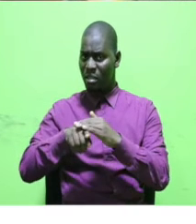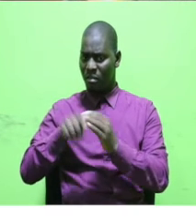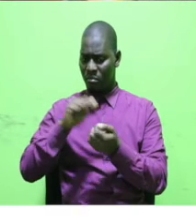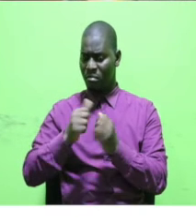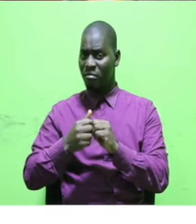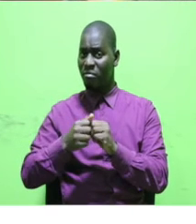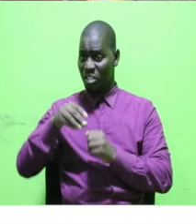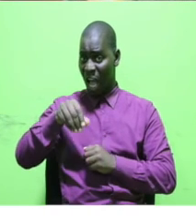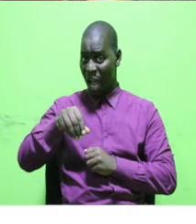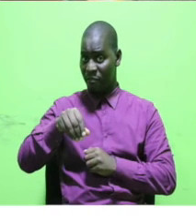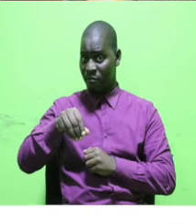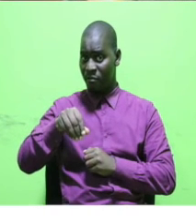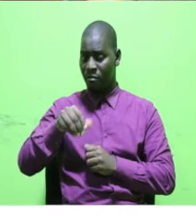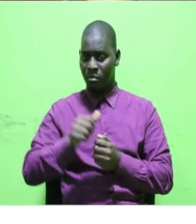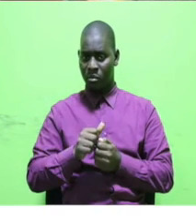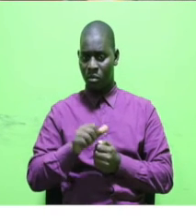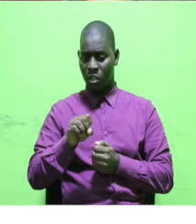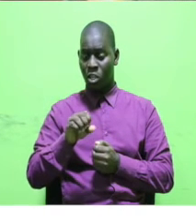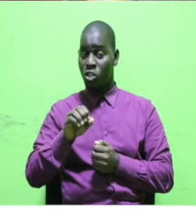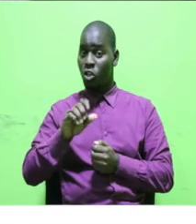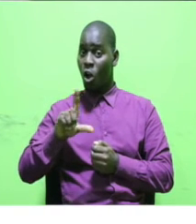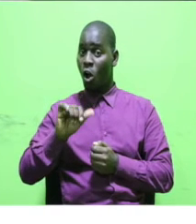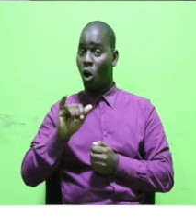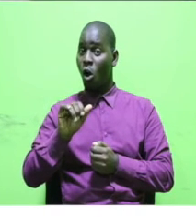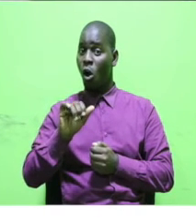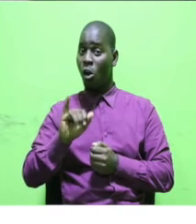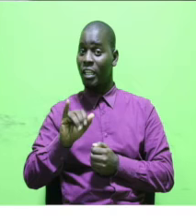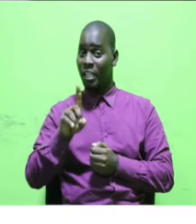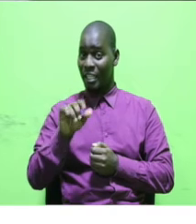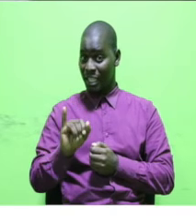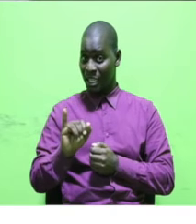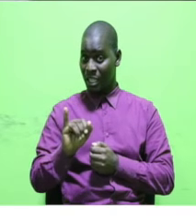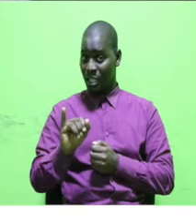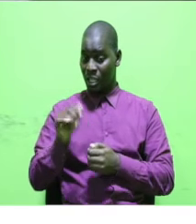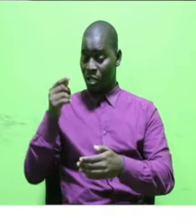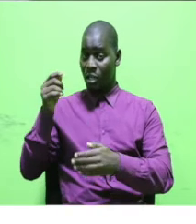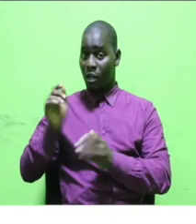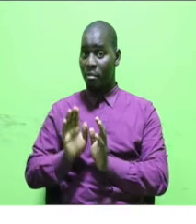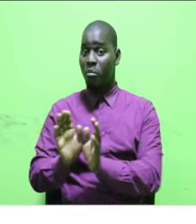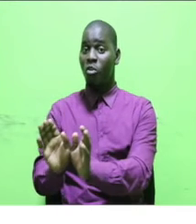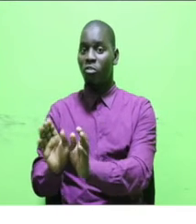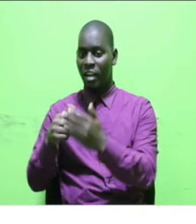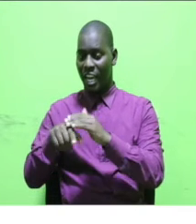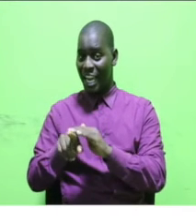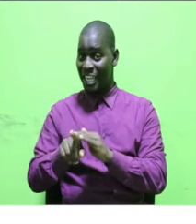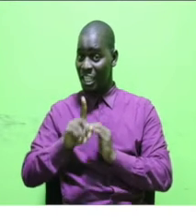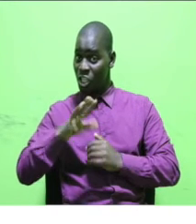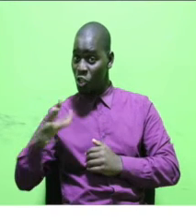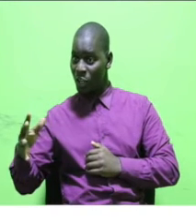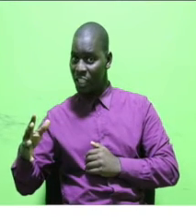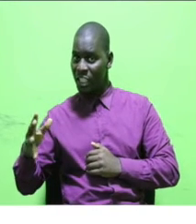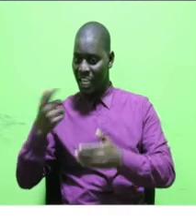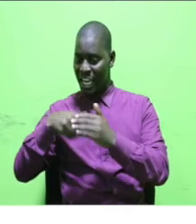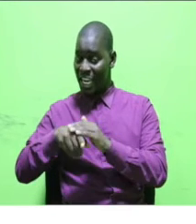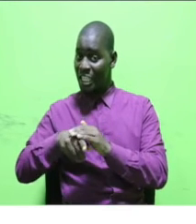and cause harm to aquatic life. Solid waste can cause blockage of wastewater system